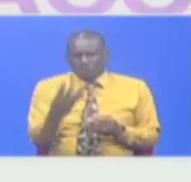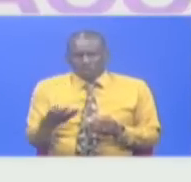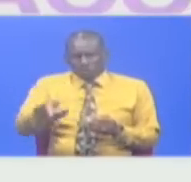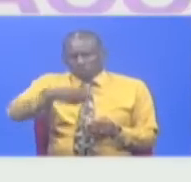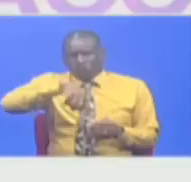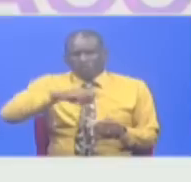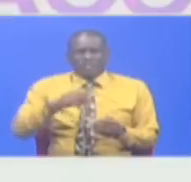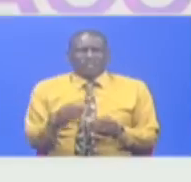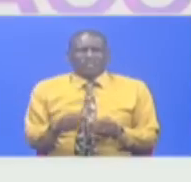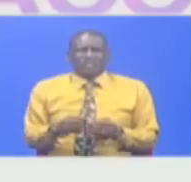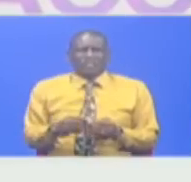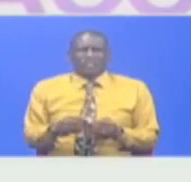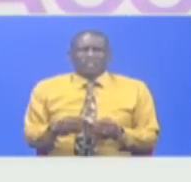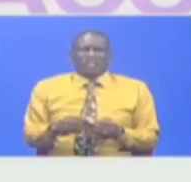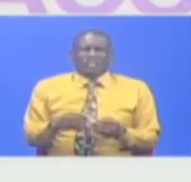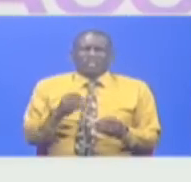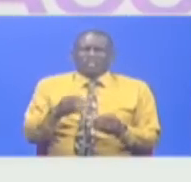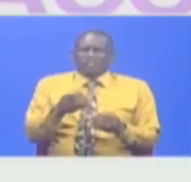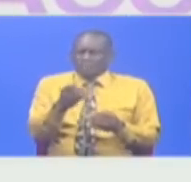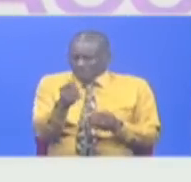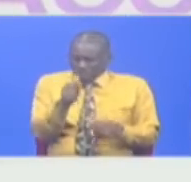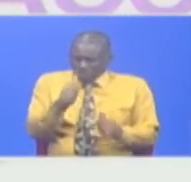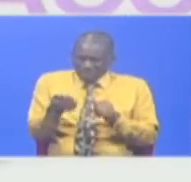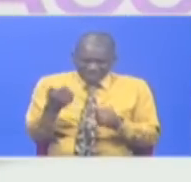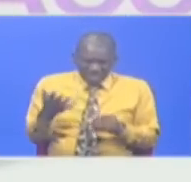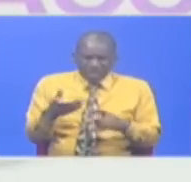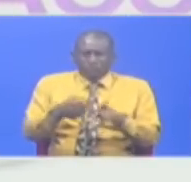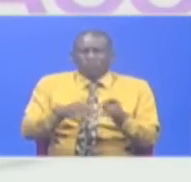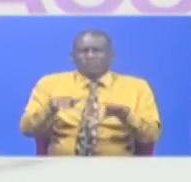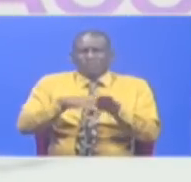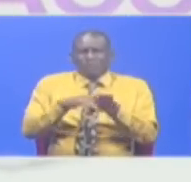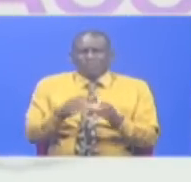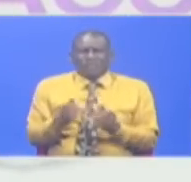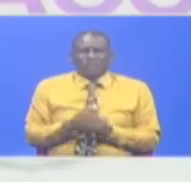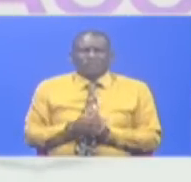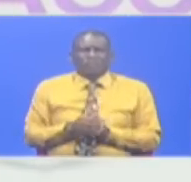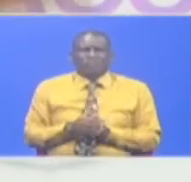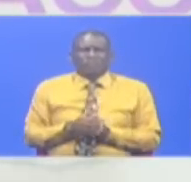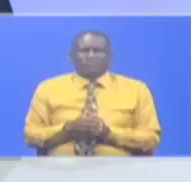actually colluded with management to fleece the SACCO.